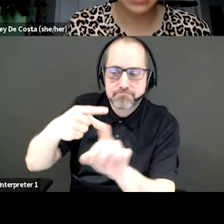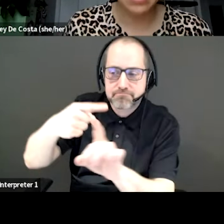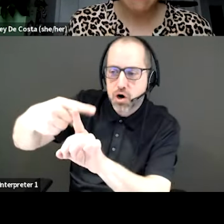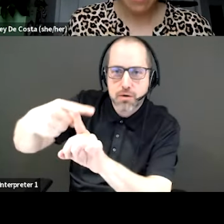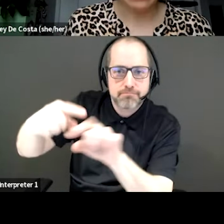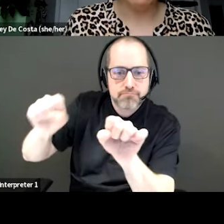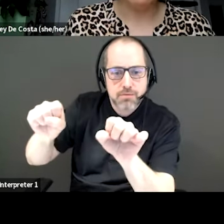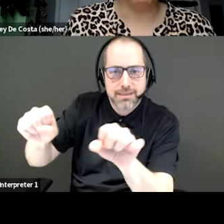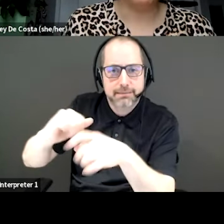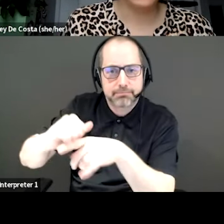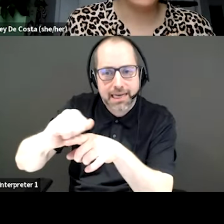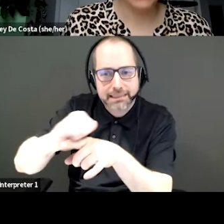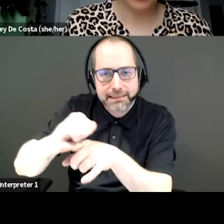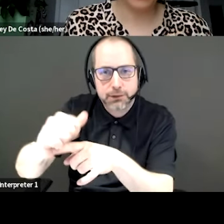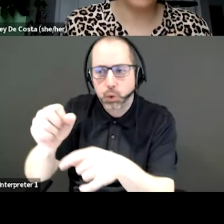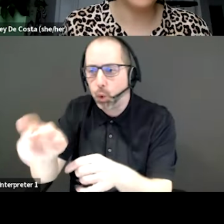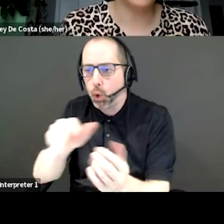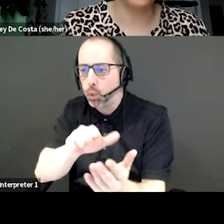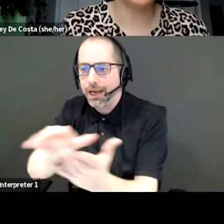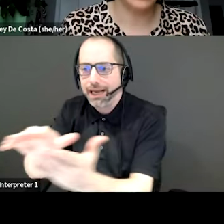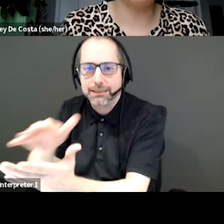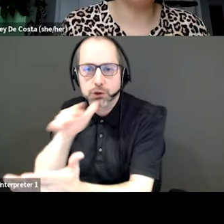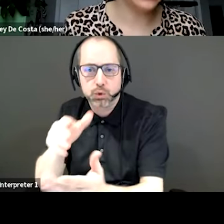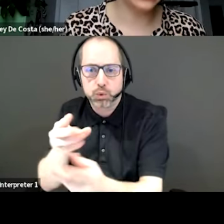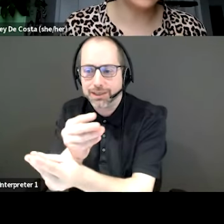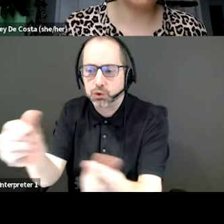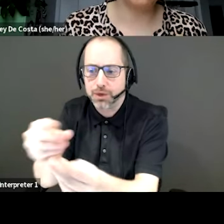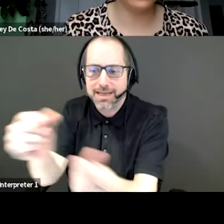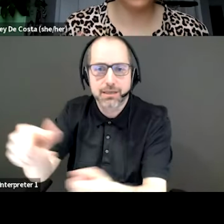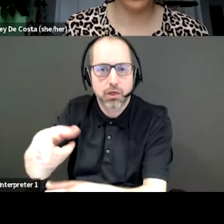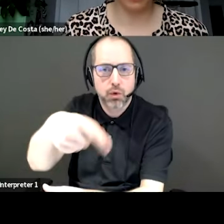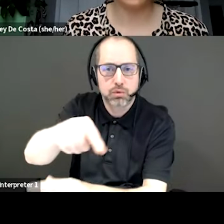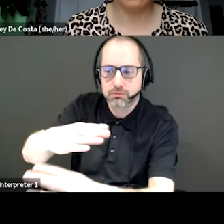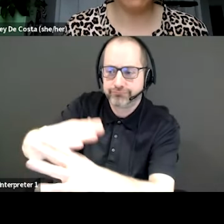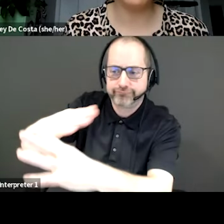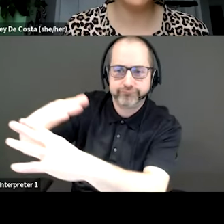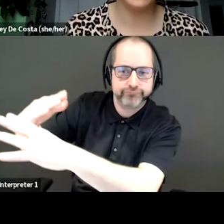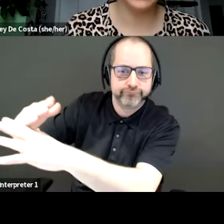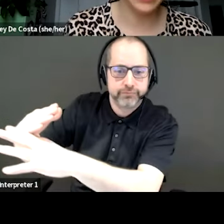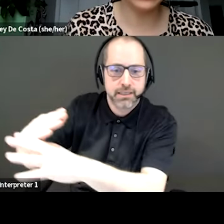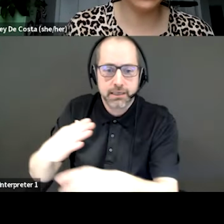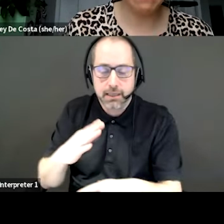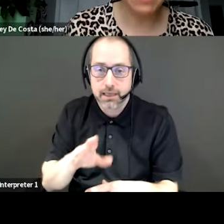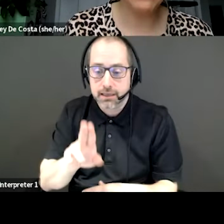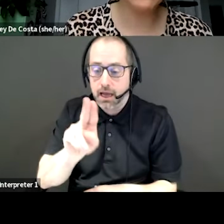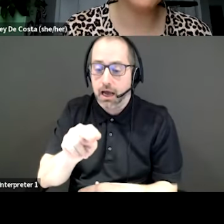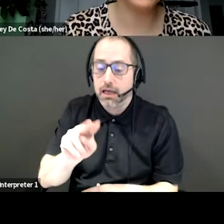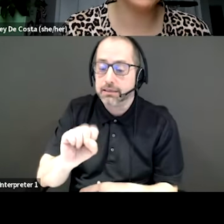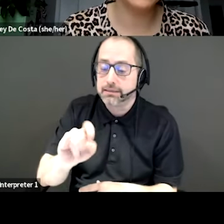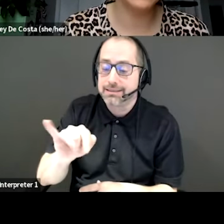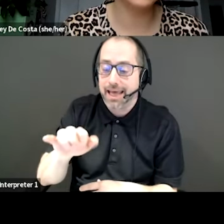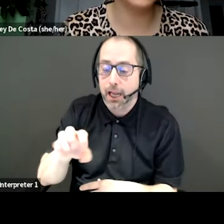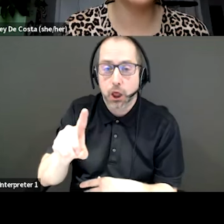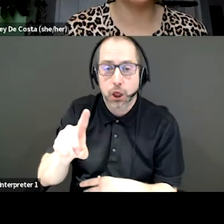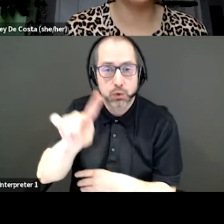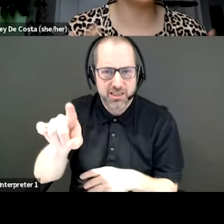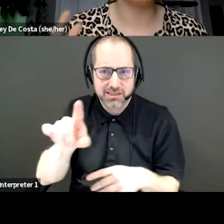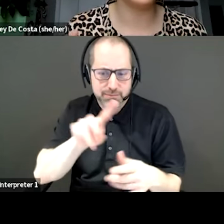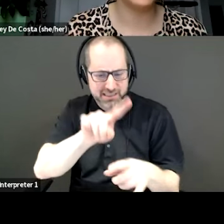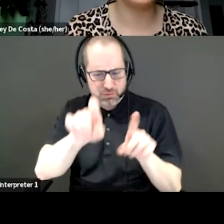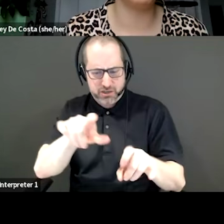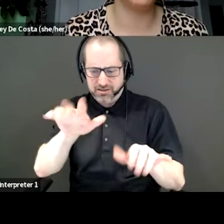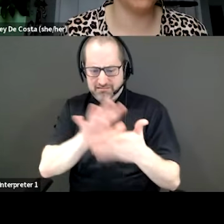address these hurdles. So like the unsettled questions, we'll also be publishing these as white papers, which is really exciting. So